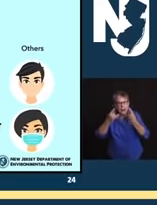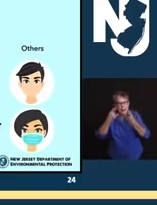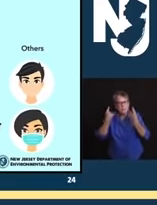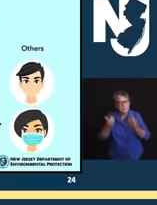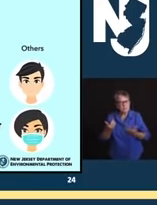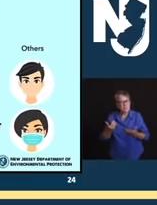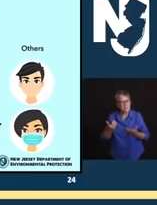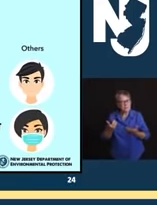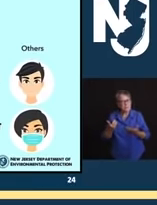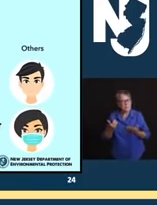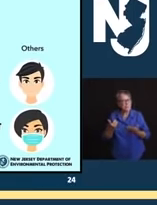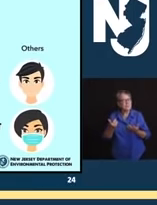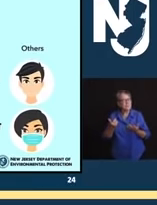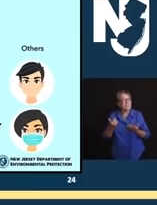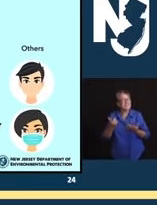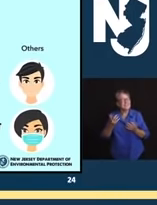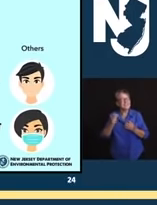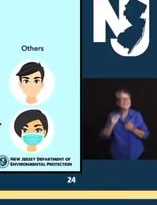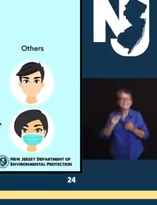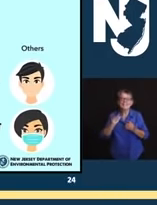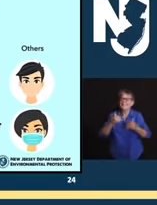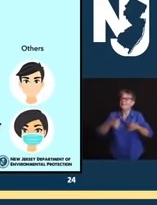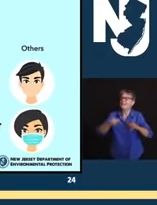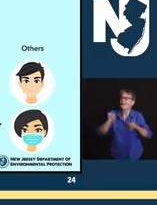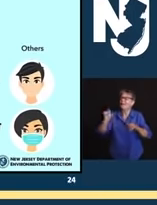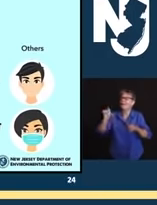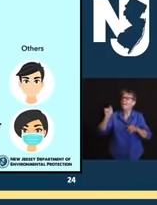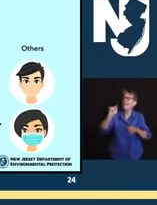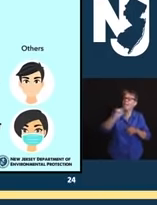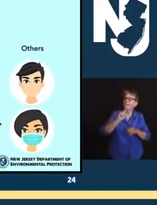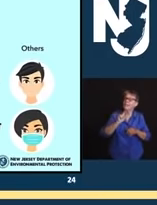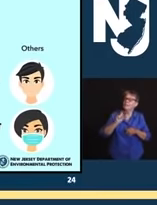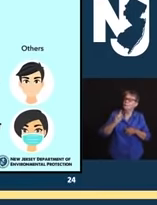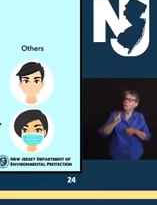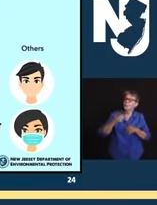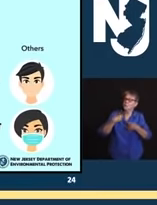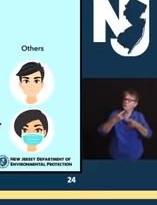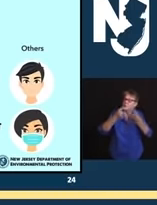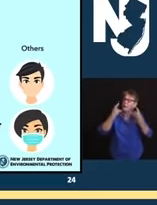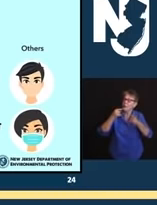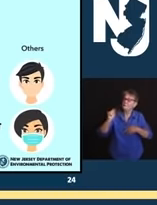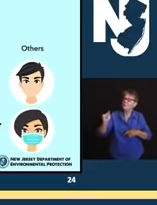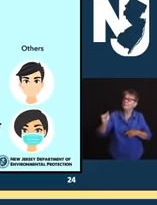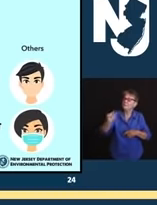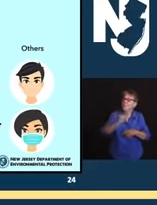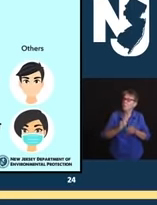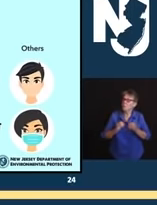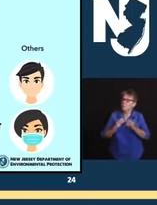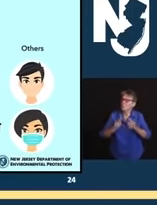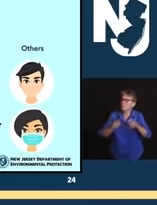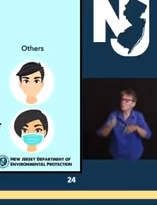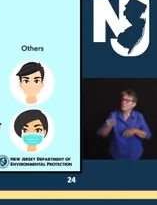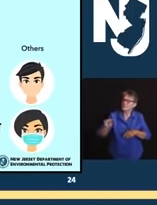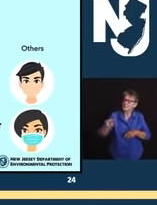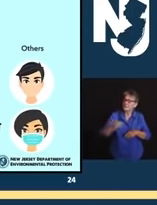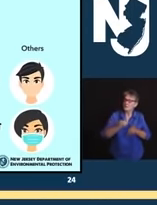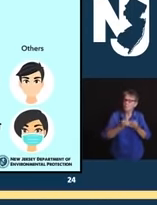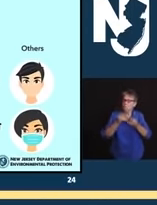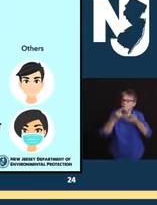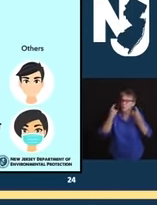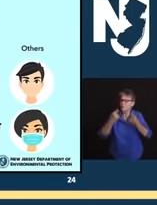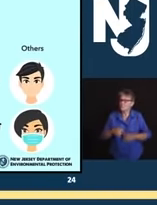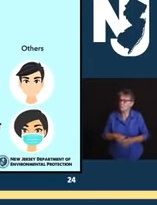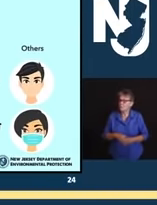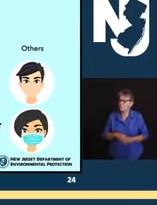a tremendous job over the past 4 months to flatten, then lower the curve of new cases. We've done a tremendous job of preventing what we fear would